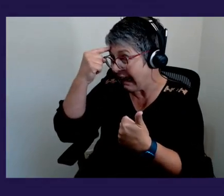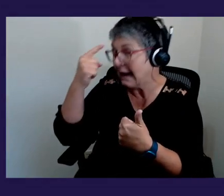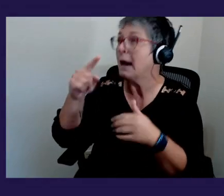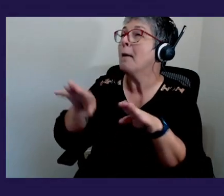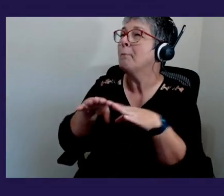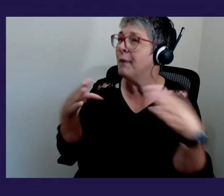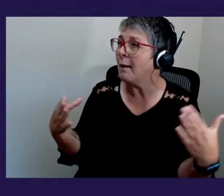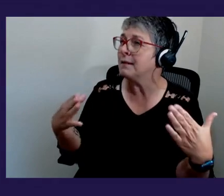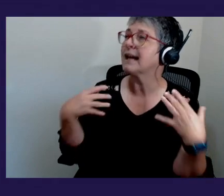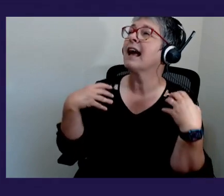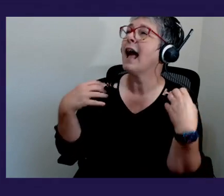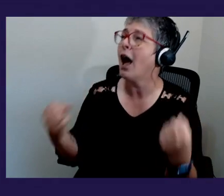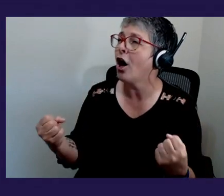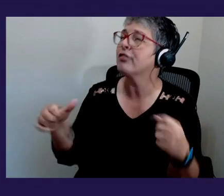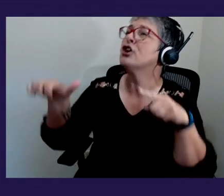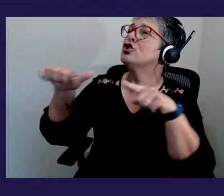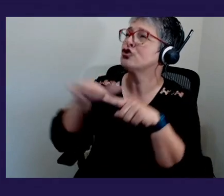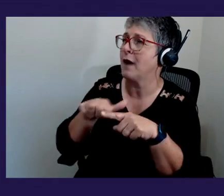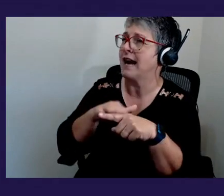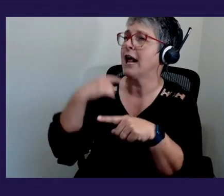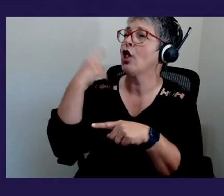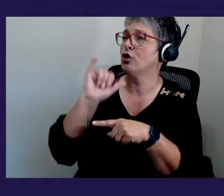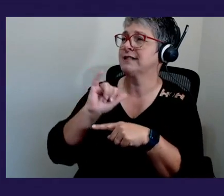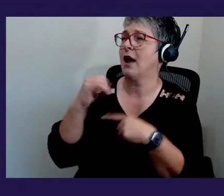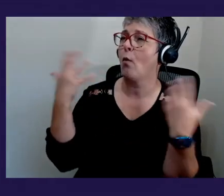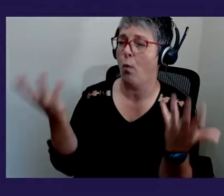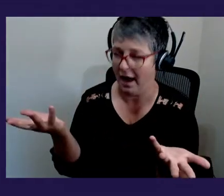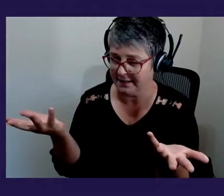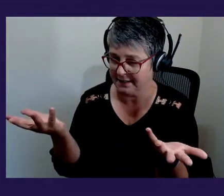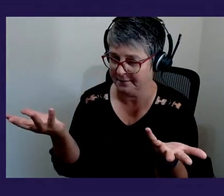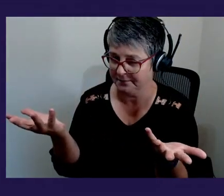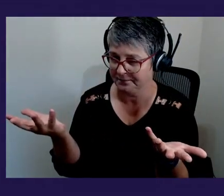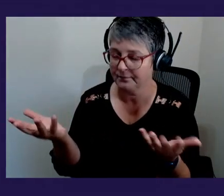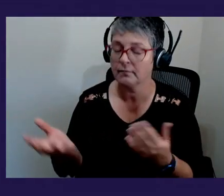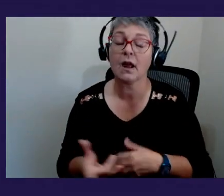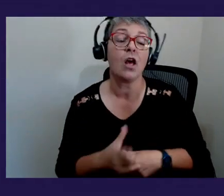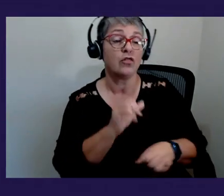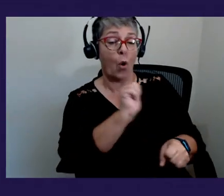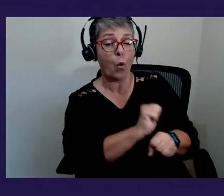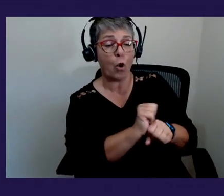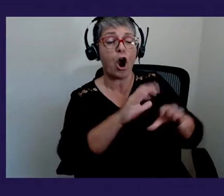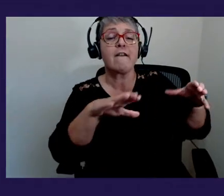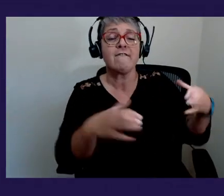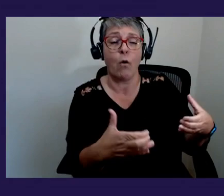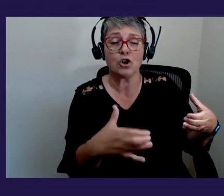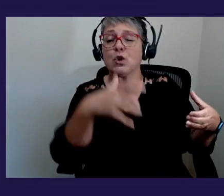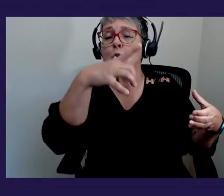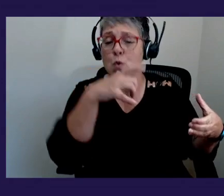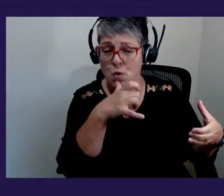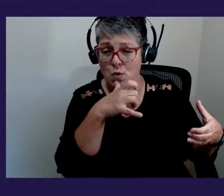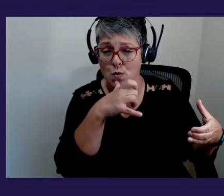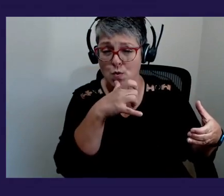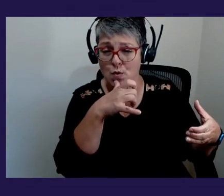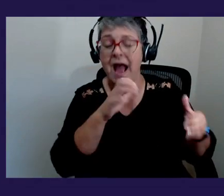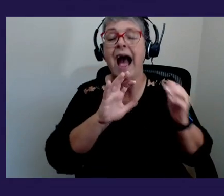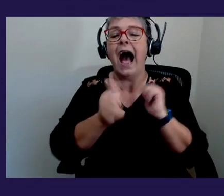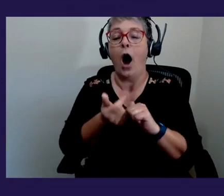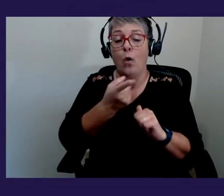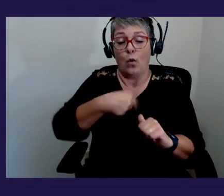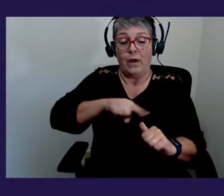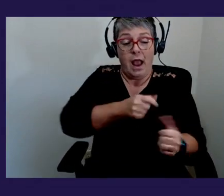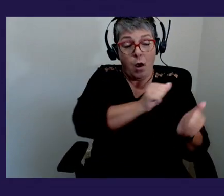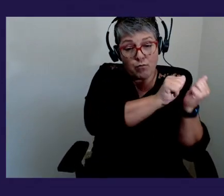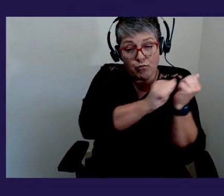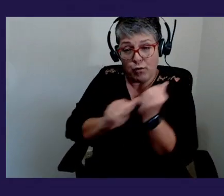like today, who our workforce is, and how do we prepare them to work in this space. Okay,